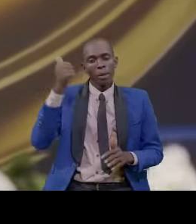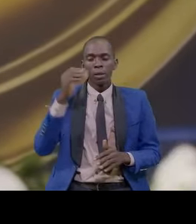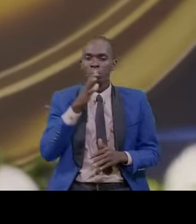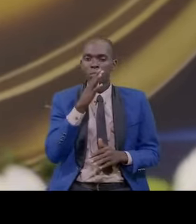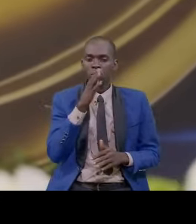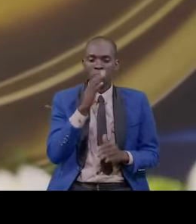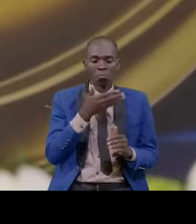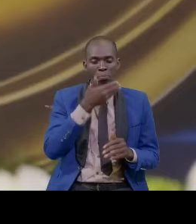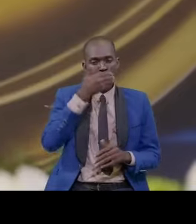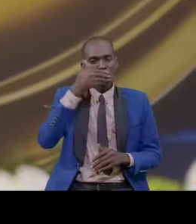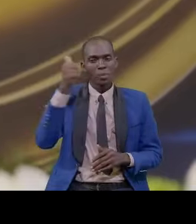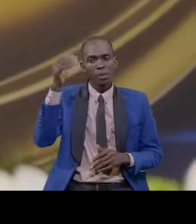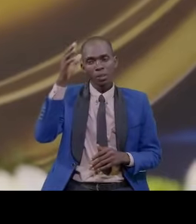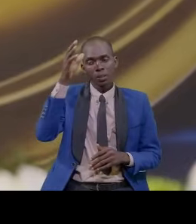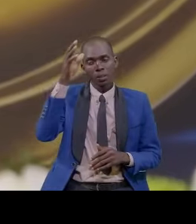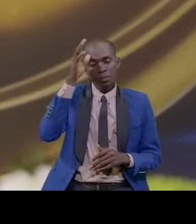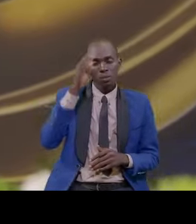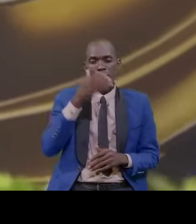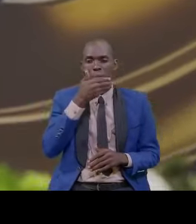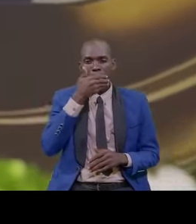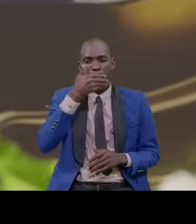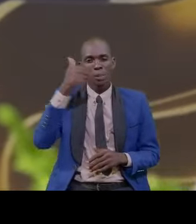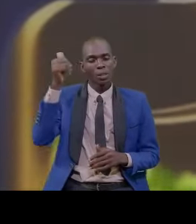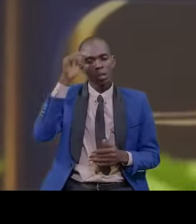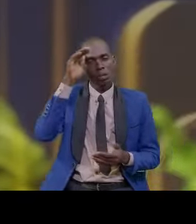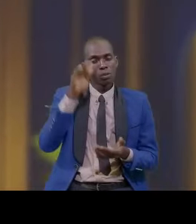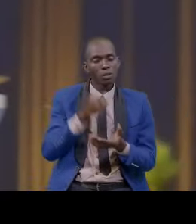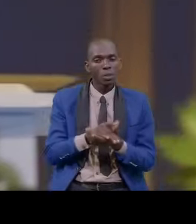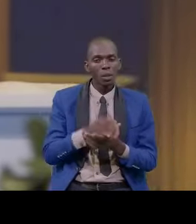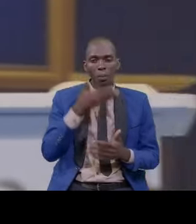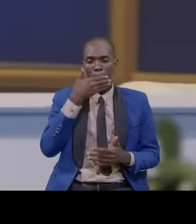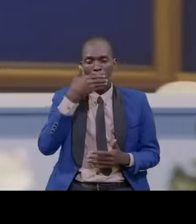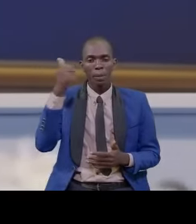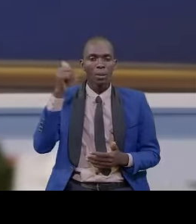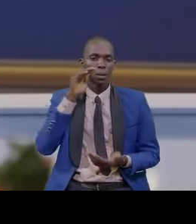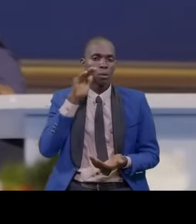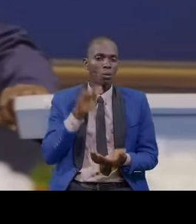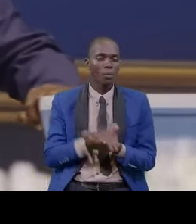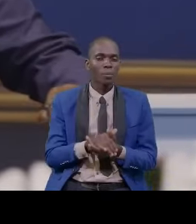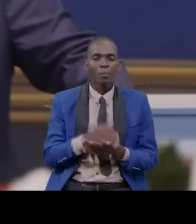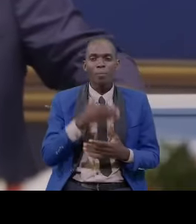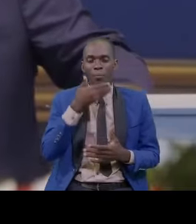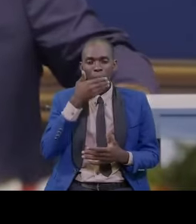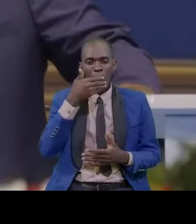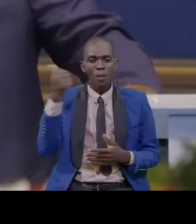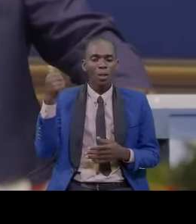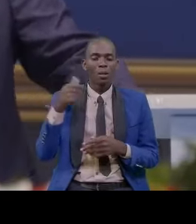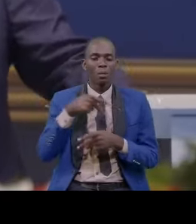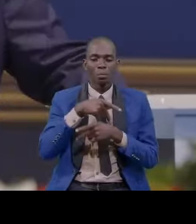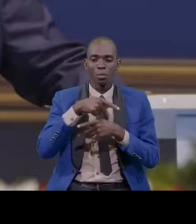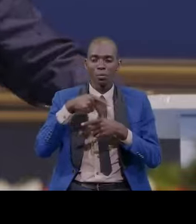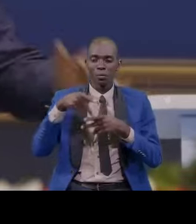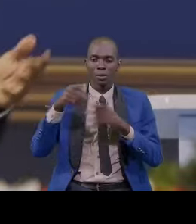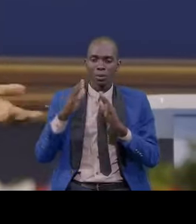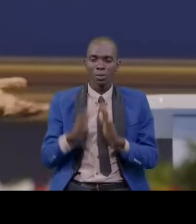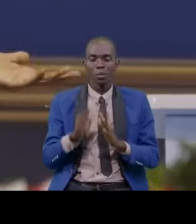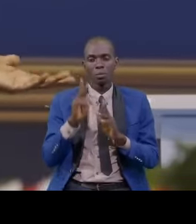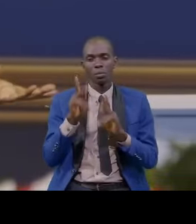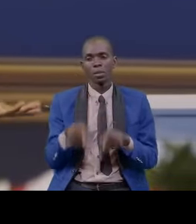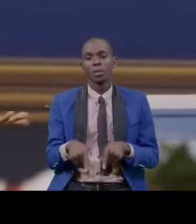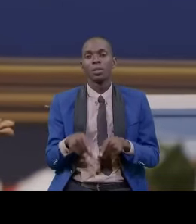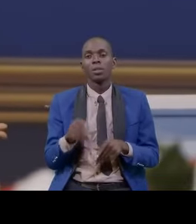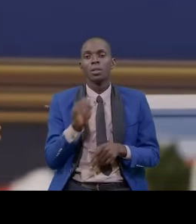better husband, a better wife, a better professional person,